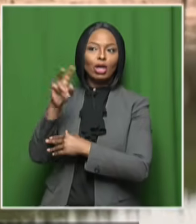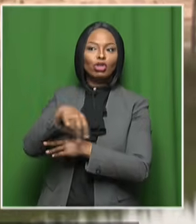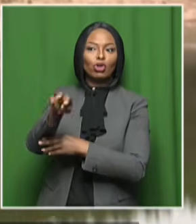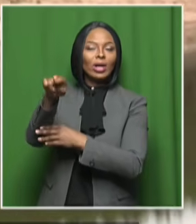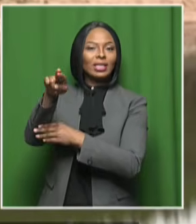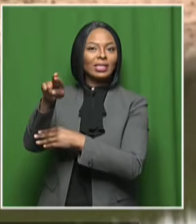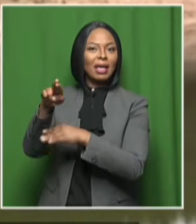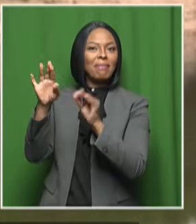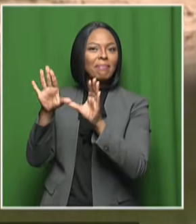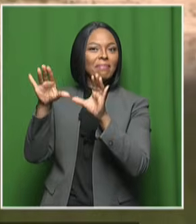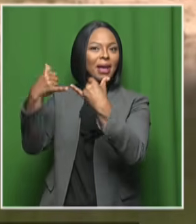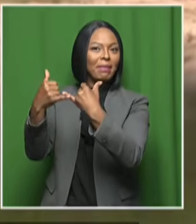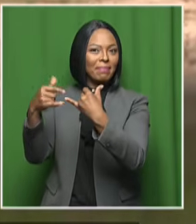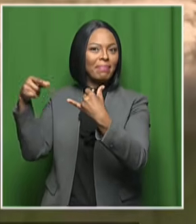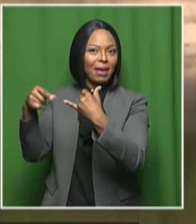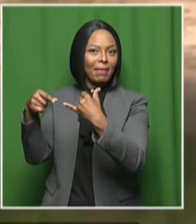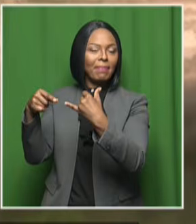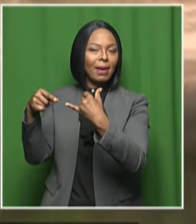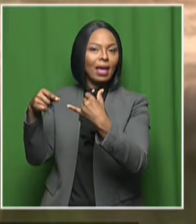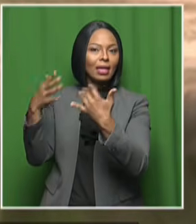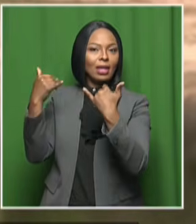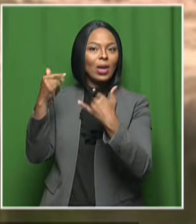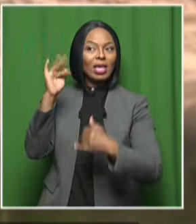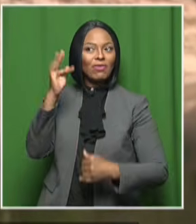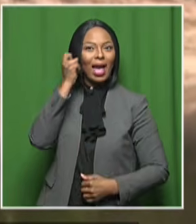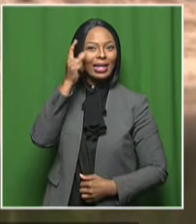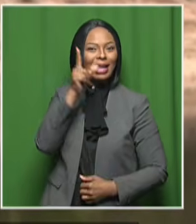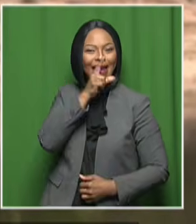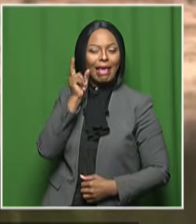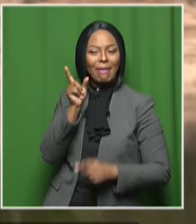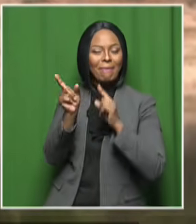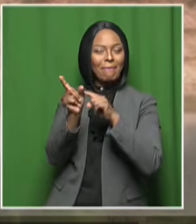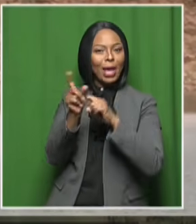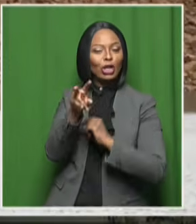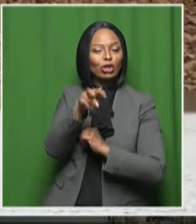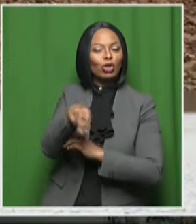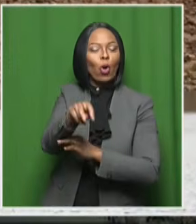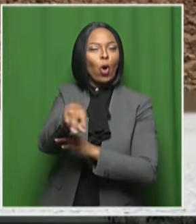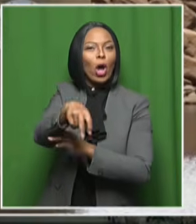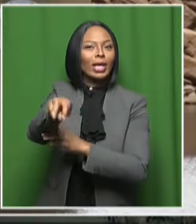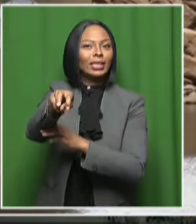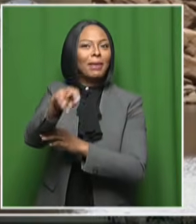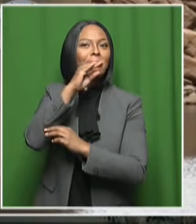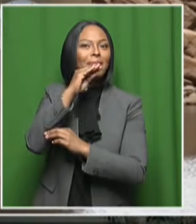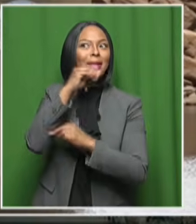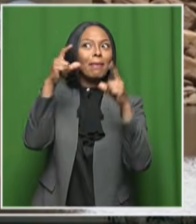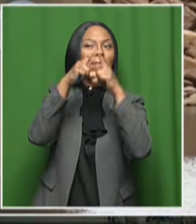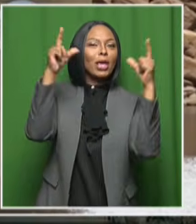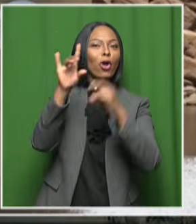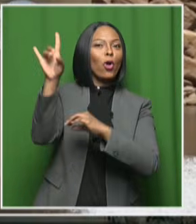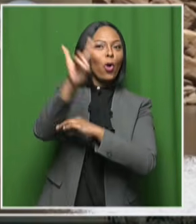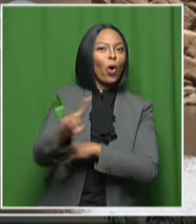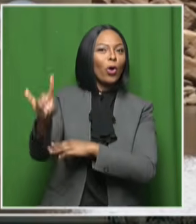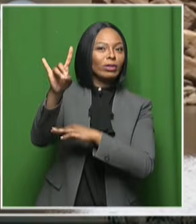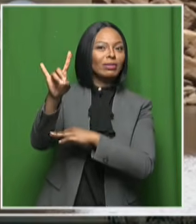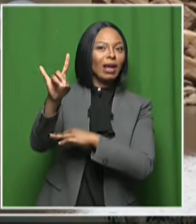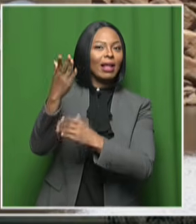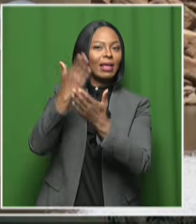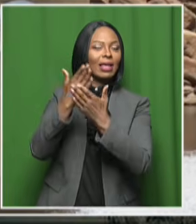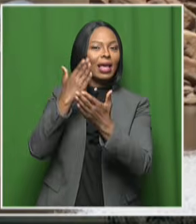and just if you understand tourism, these are your bigger hotels that can take the bigger tour